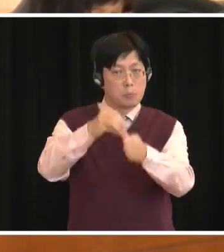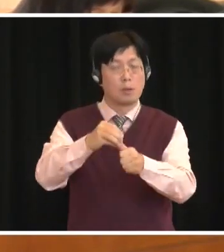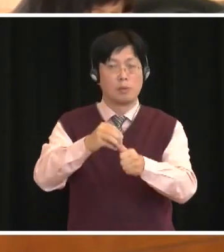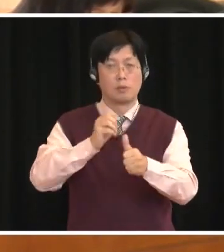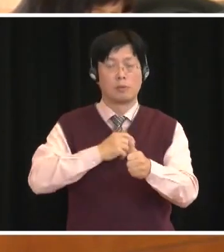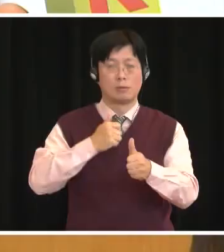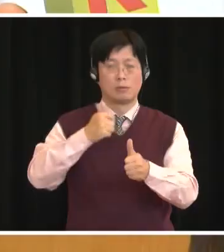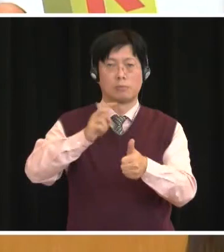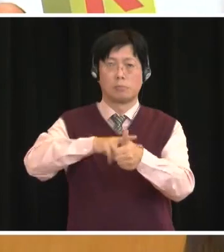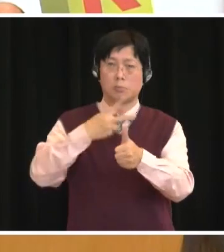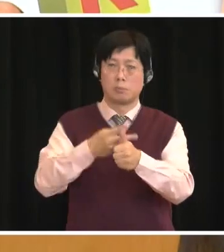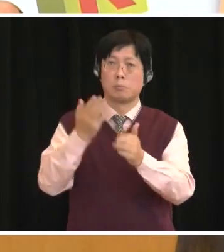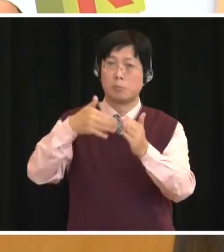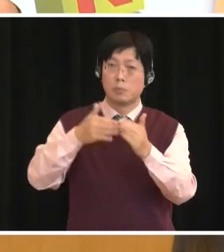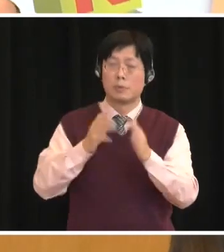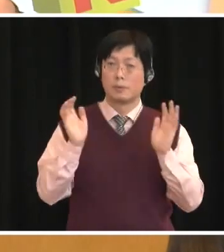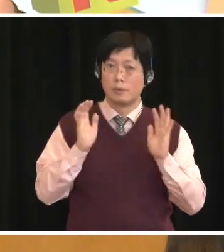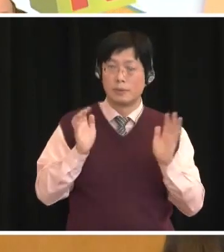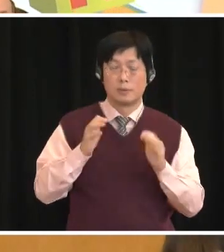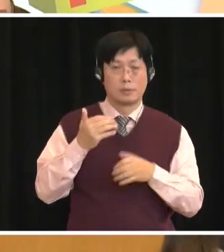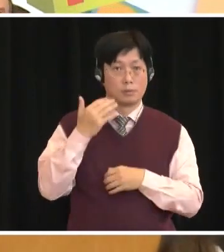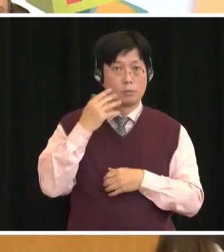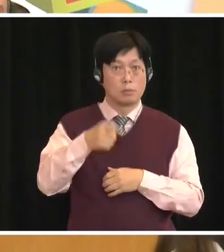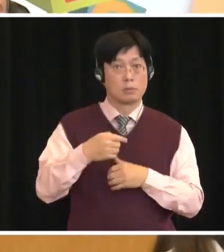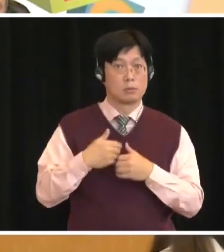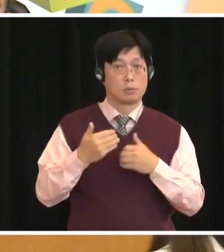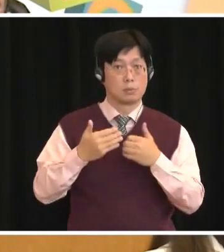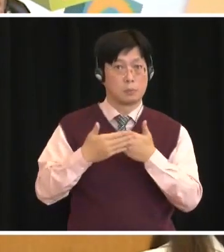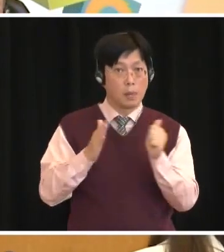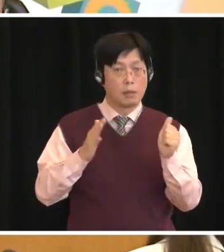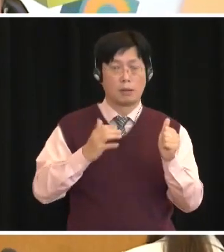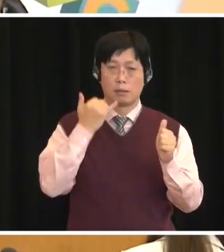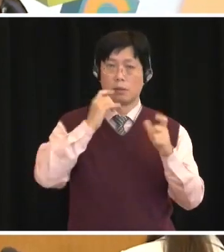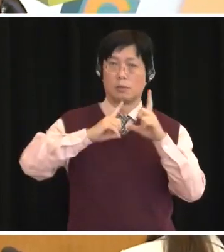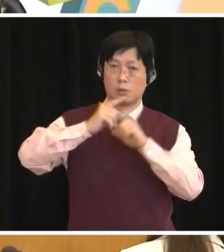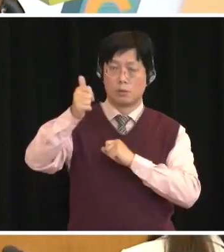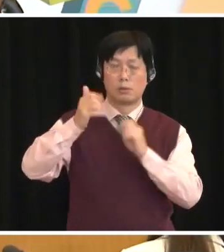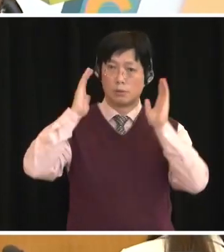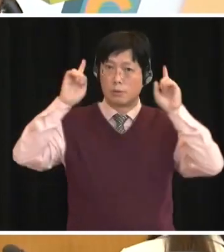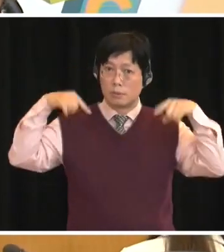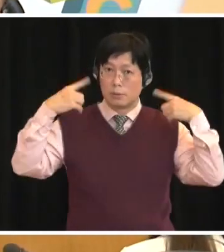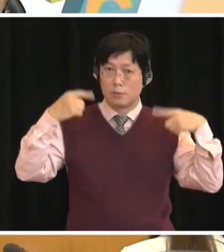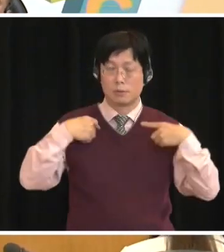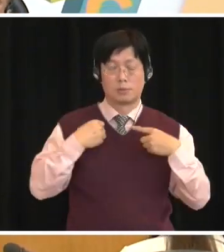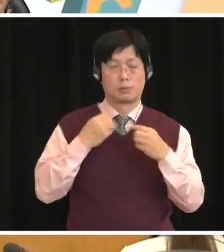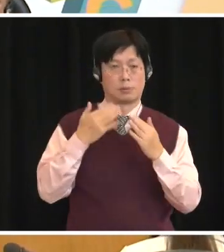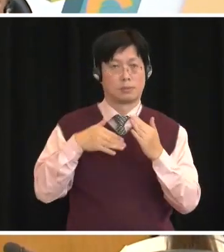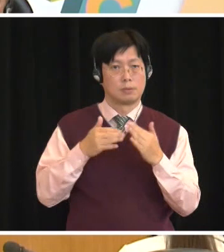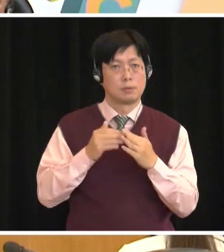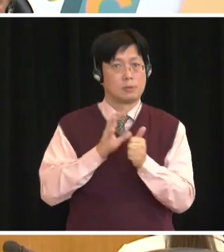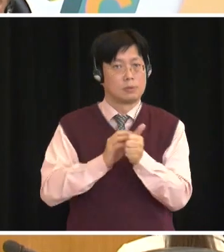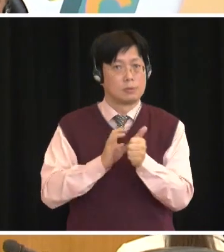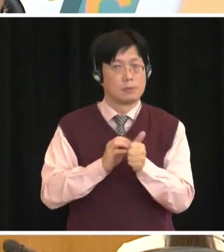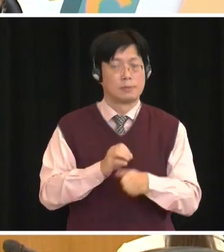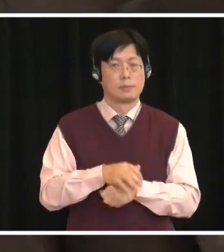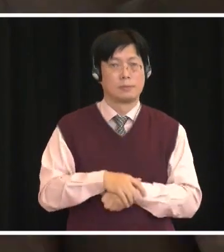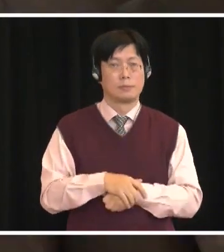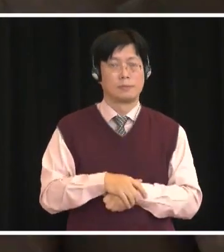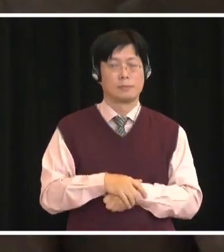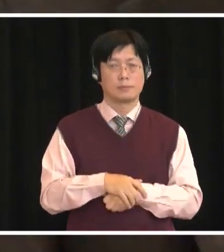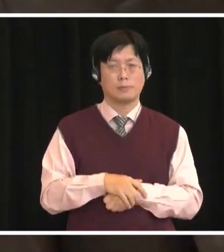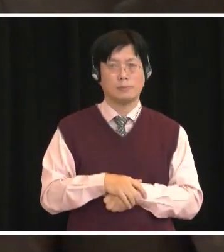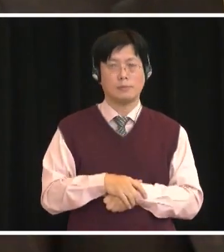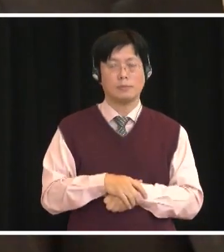students who were released from correctional schools? In order to help these students to be reintegrated